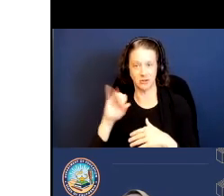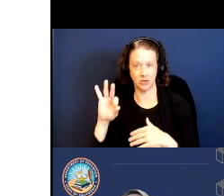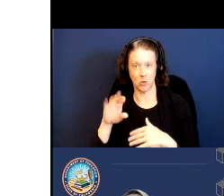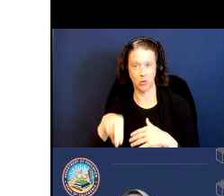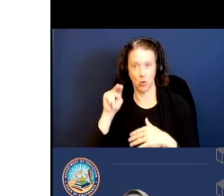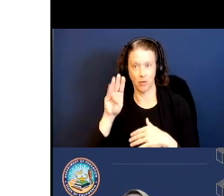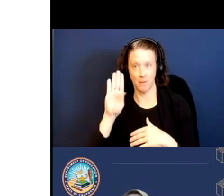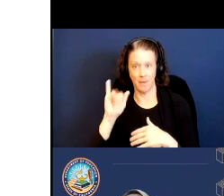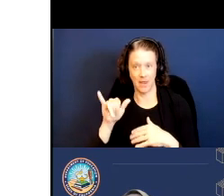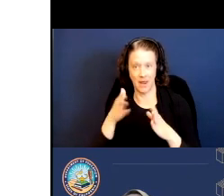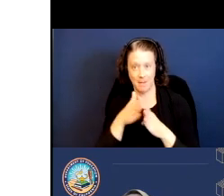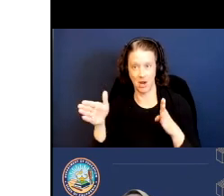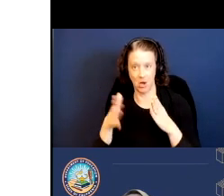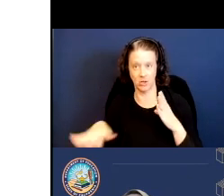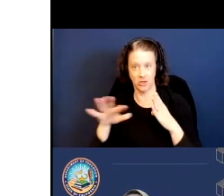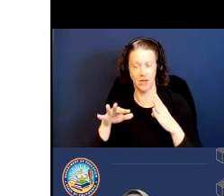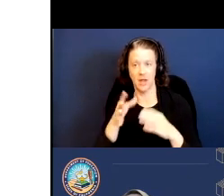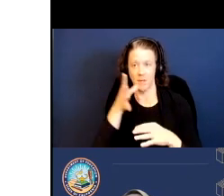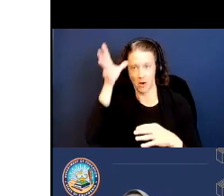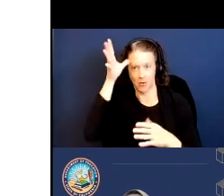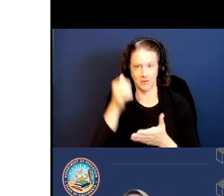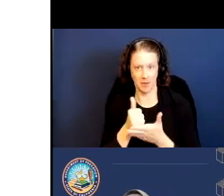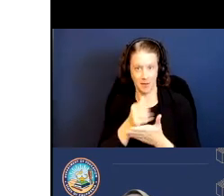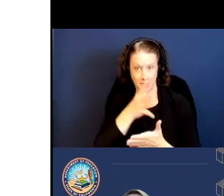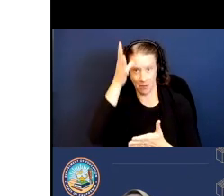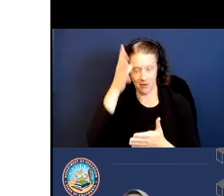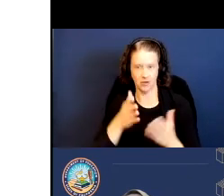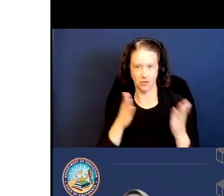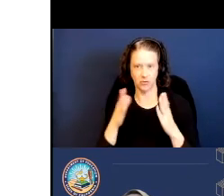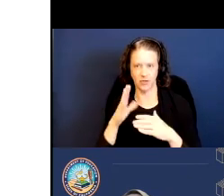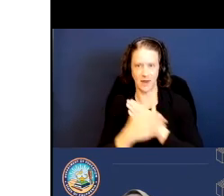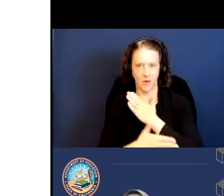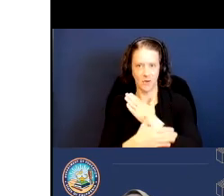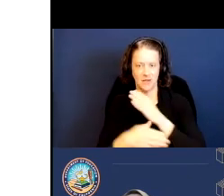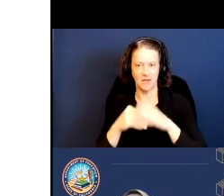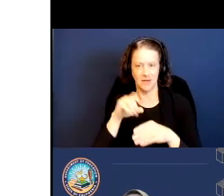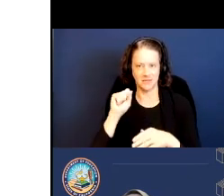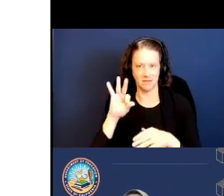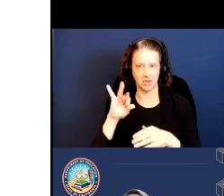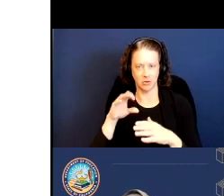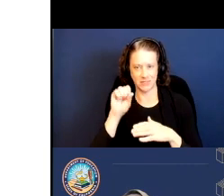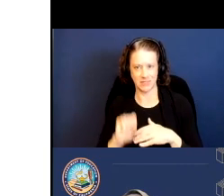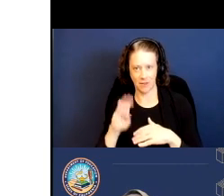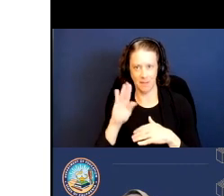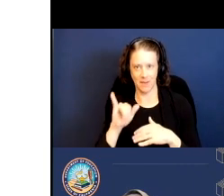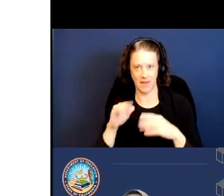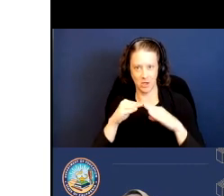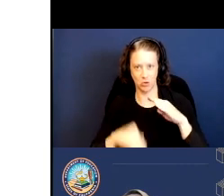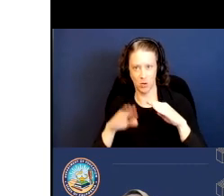beyond. Parents Helping Parents serves counties in the San Francisco South Bay down to